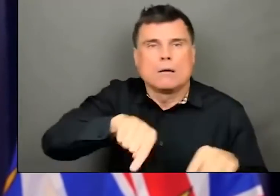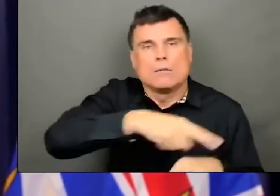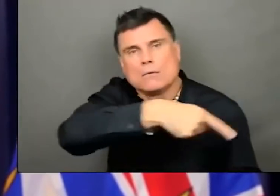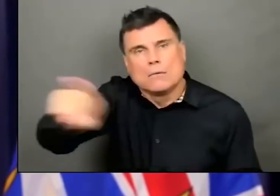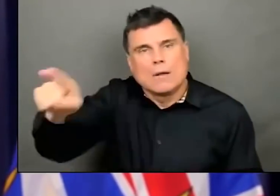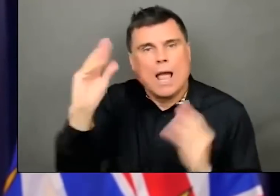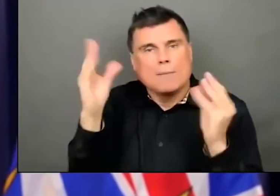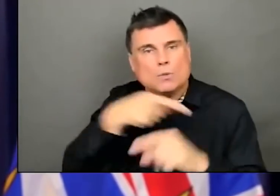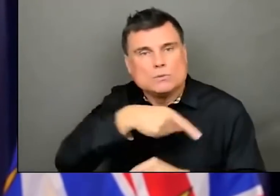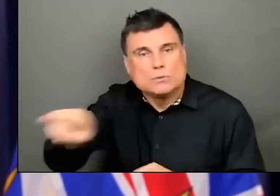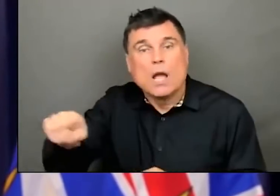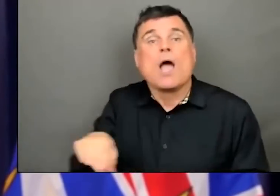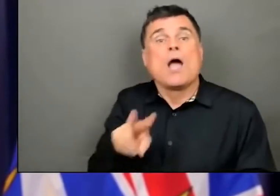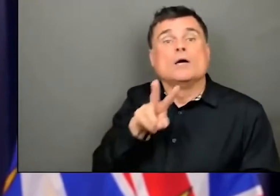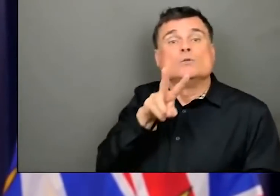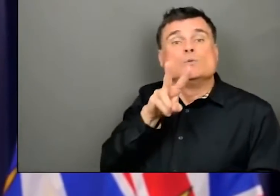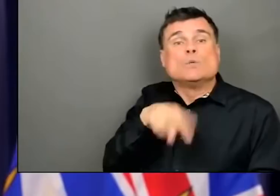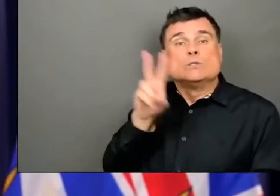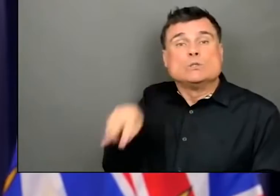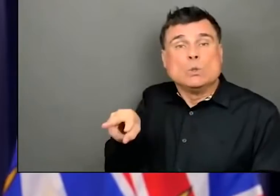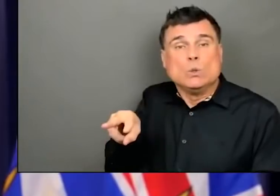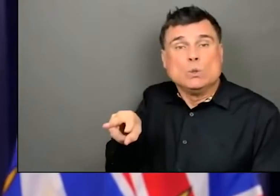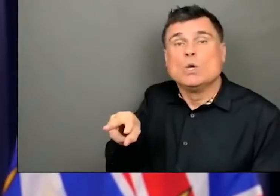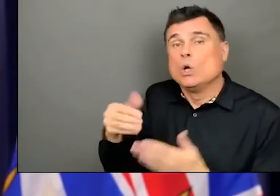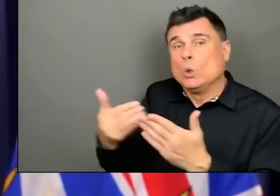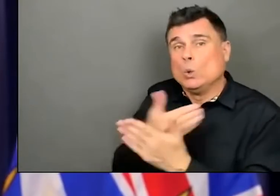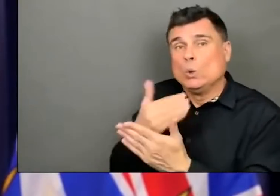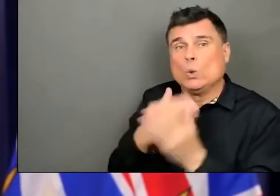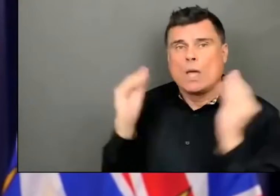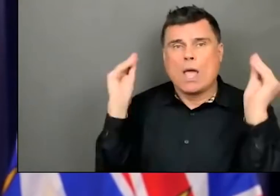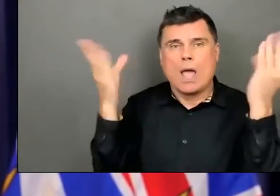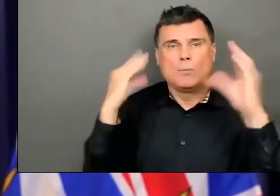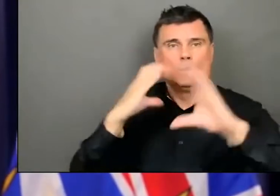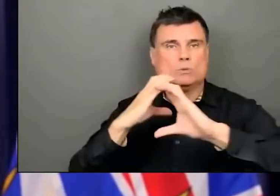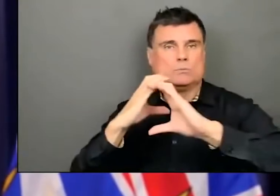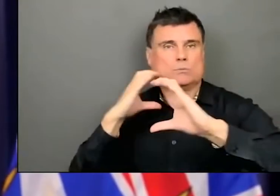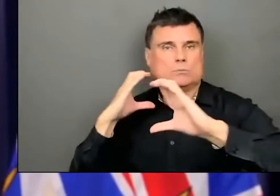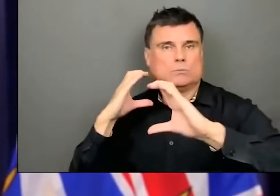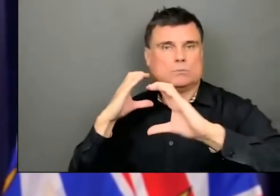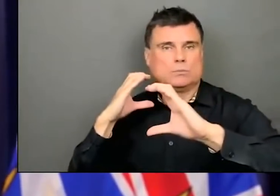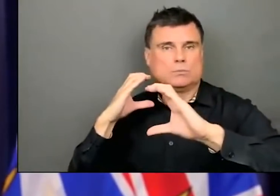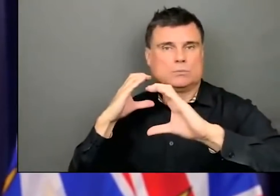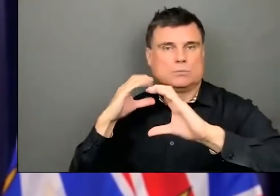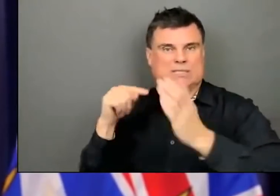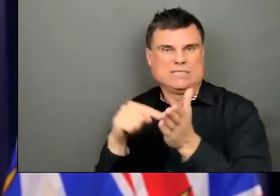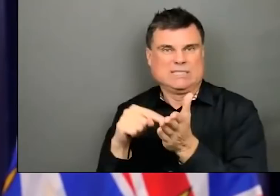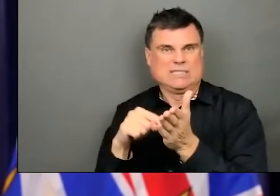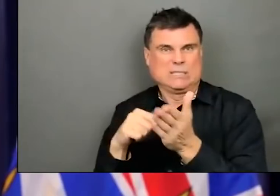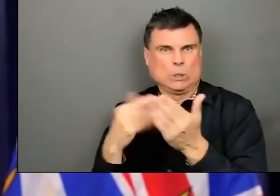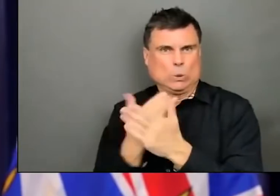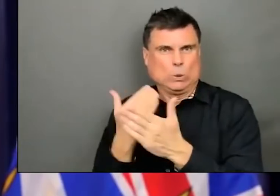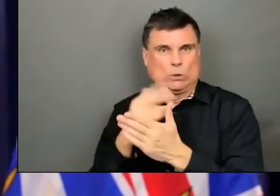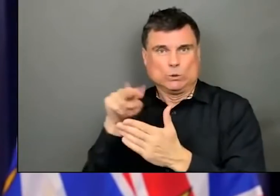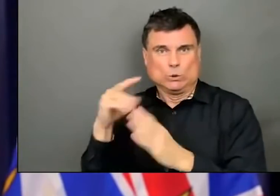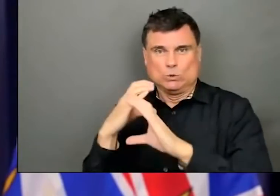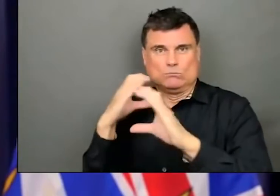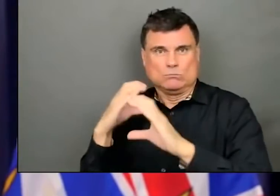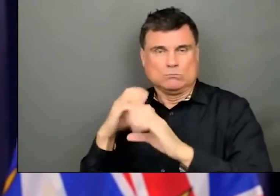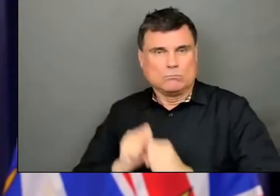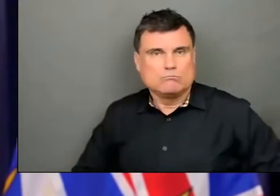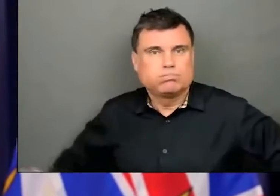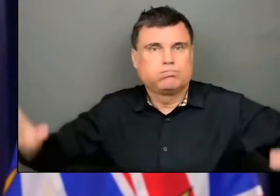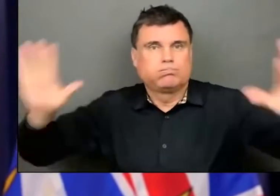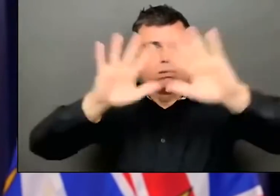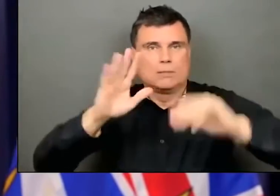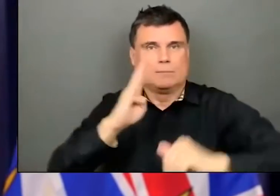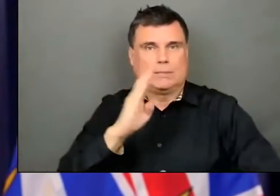these positions this month. Some are filled, rest will largely be filled this month. These actions reflect our commitment